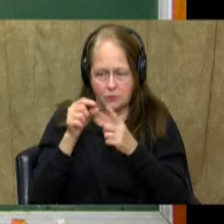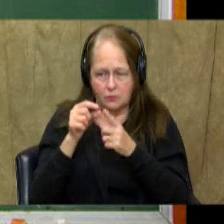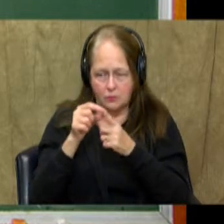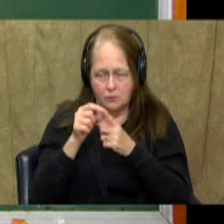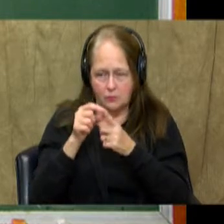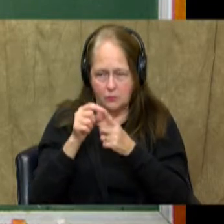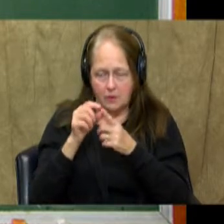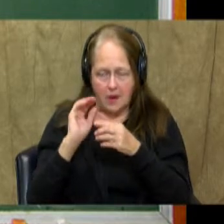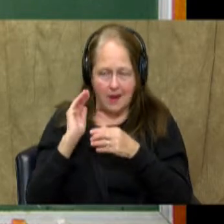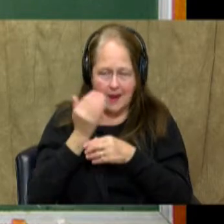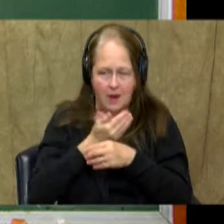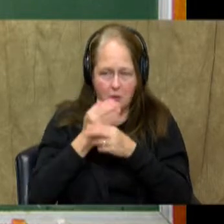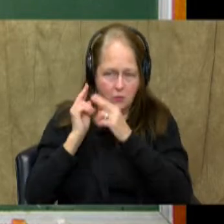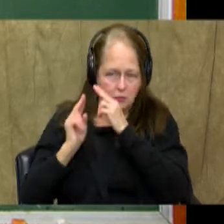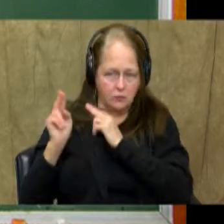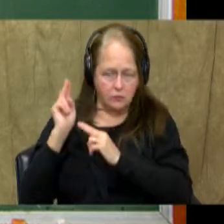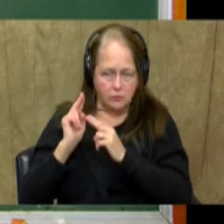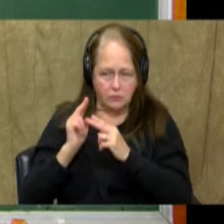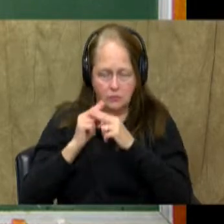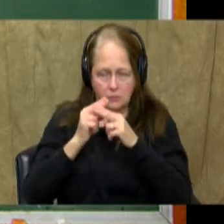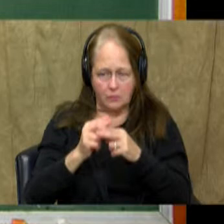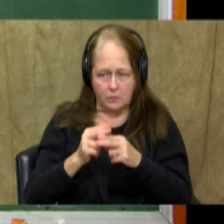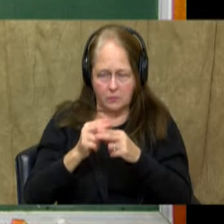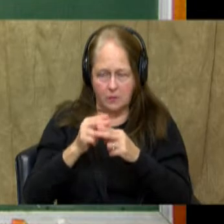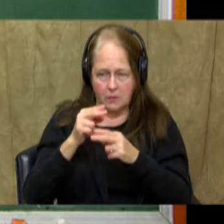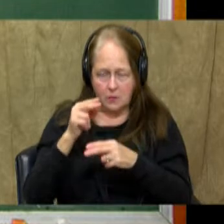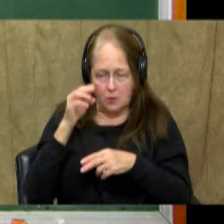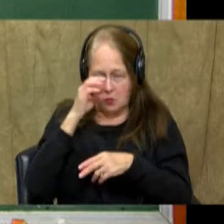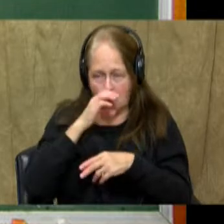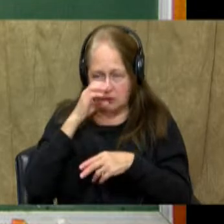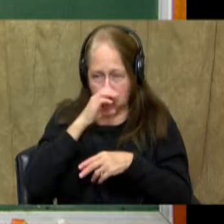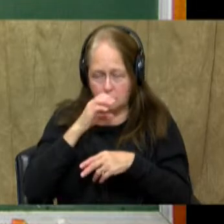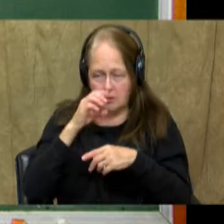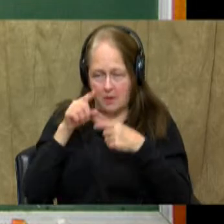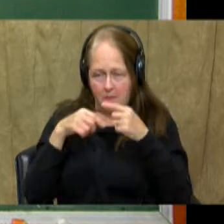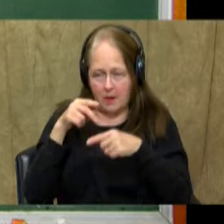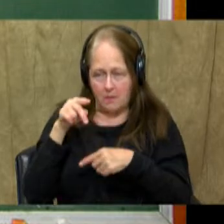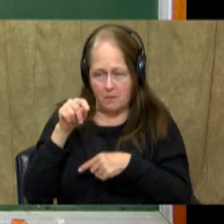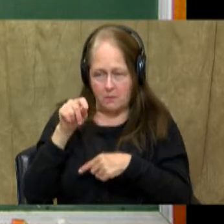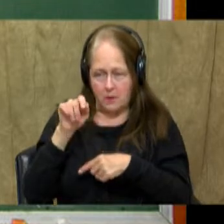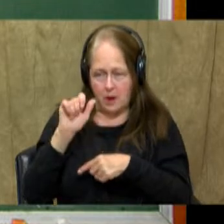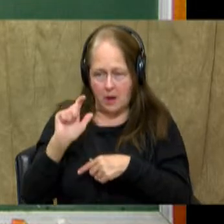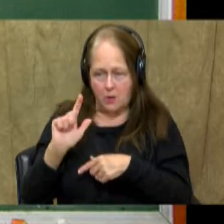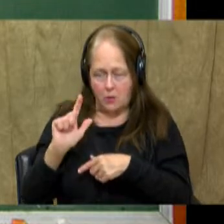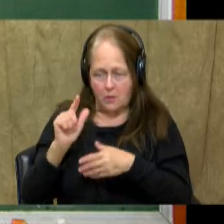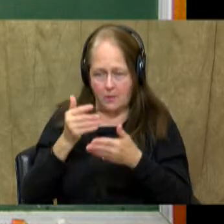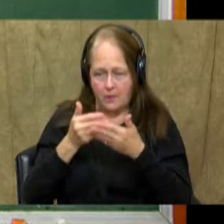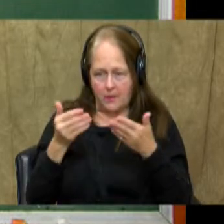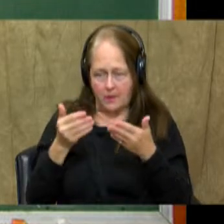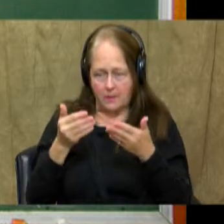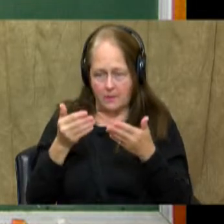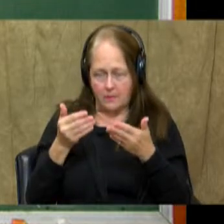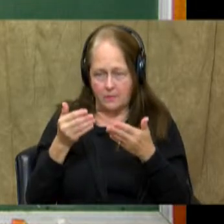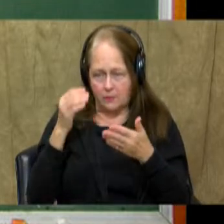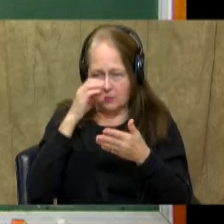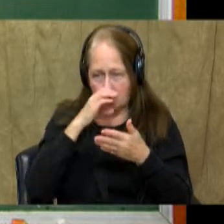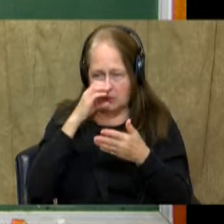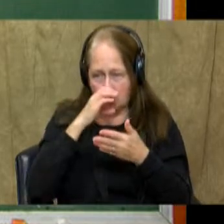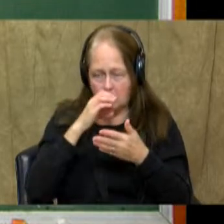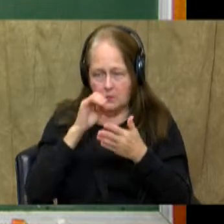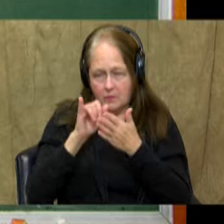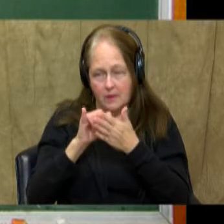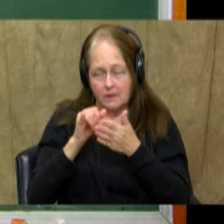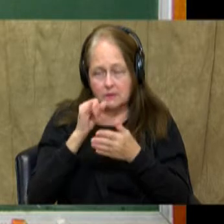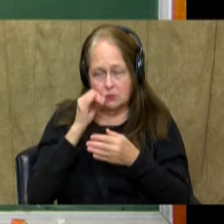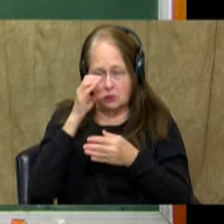our history, we've always had these things called political cartoons, and this is an example of one. Now, a political cartoon, well, it's